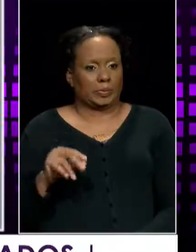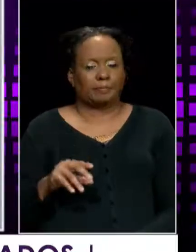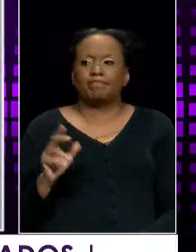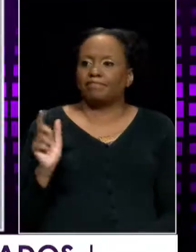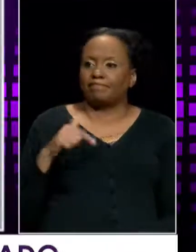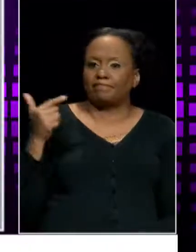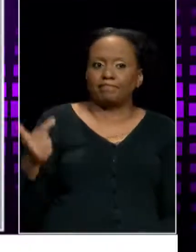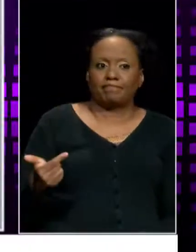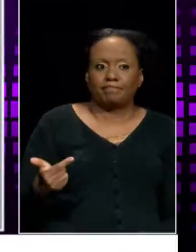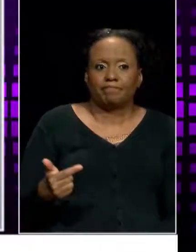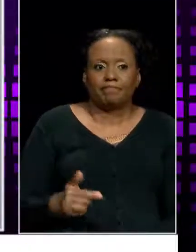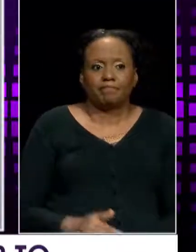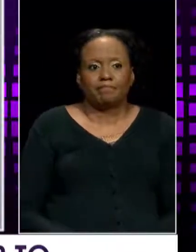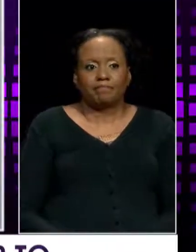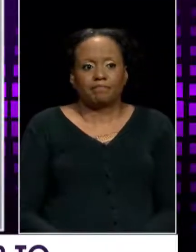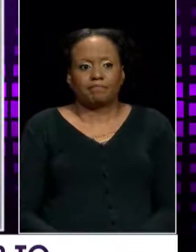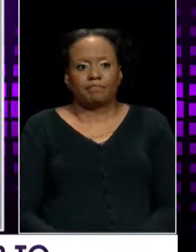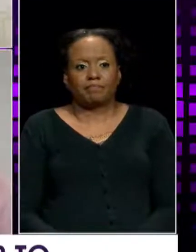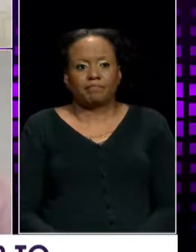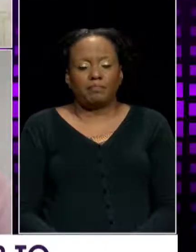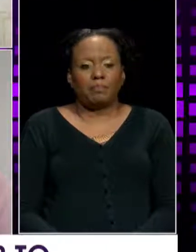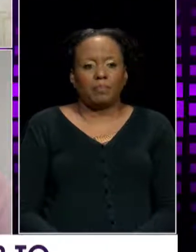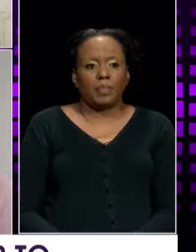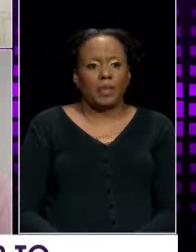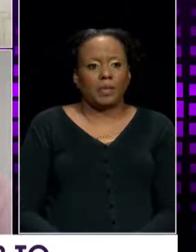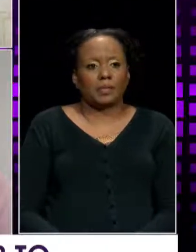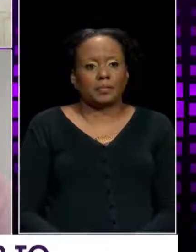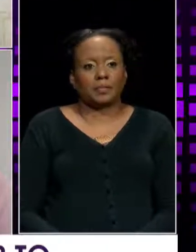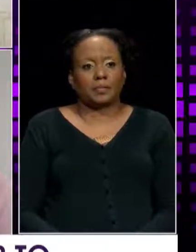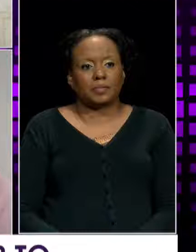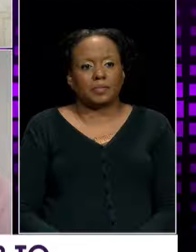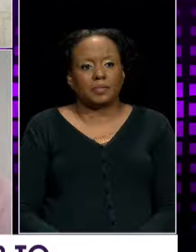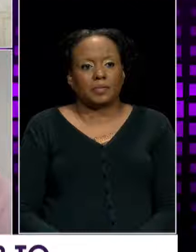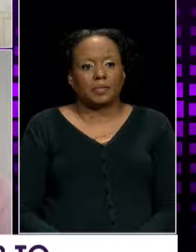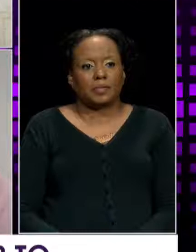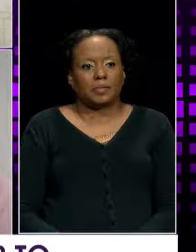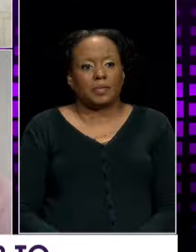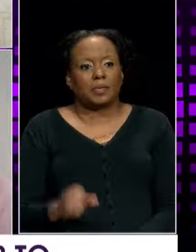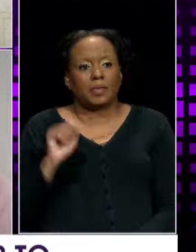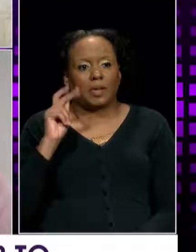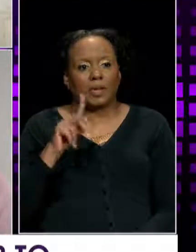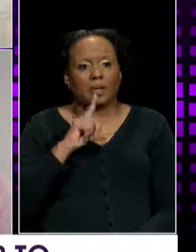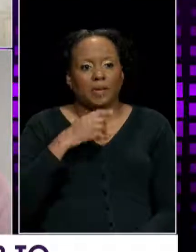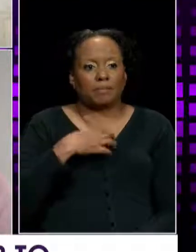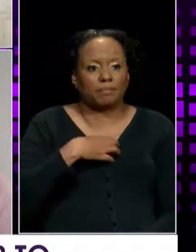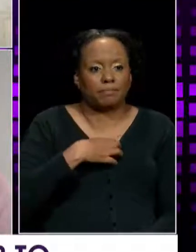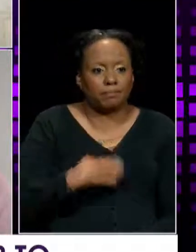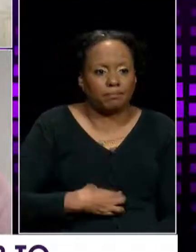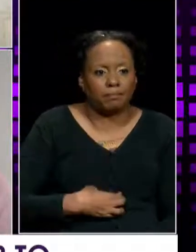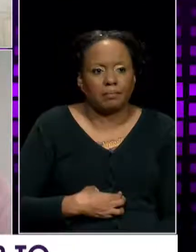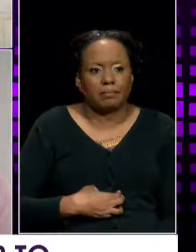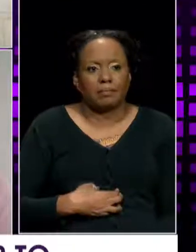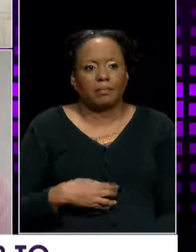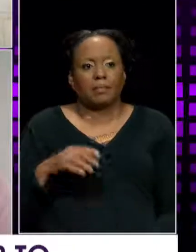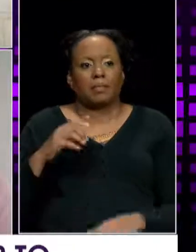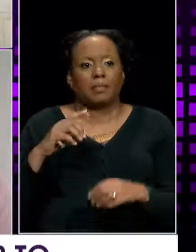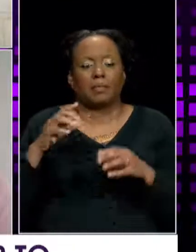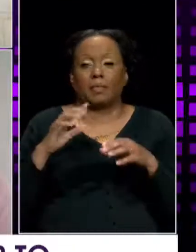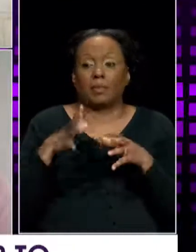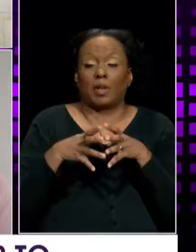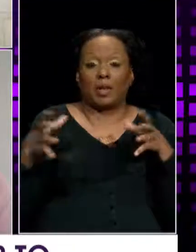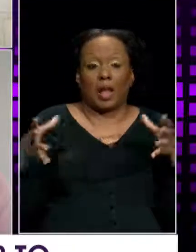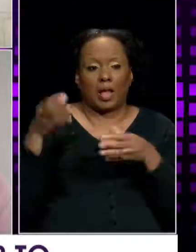to you. Thank you very much, Danielle. I can tell that you're very passionate about this and you're providing us with a wealth of